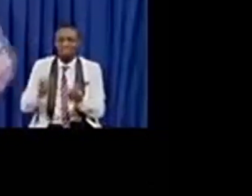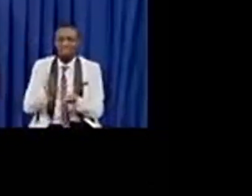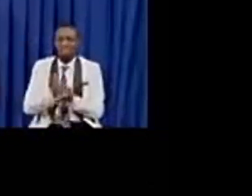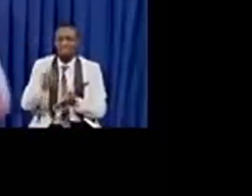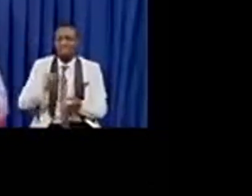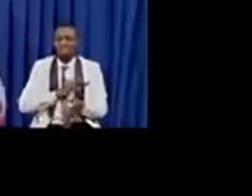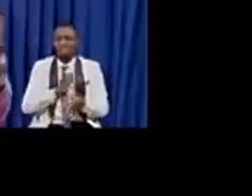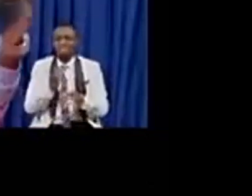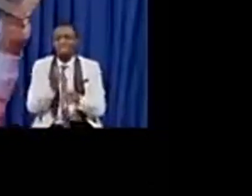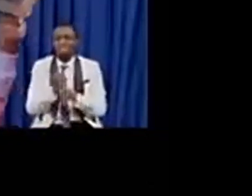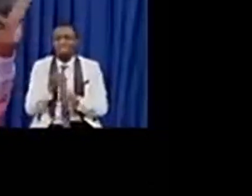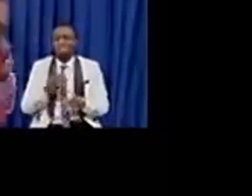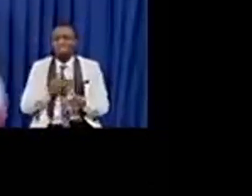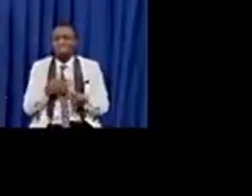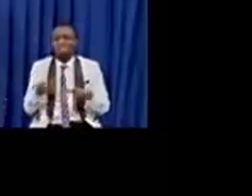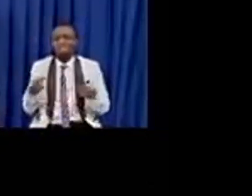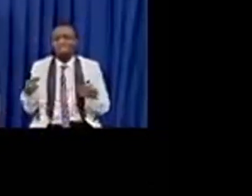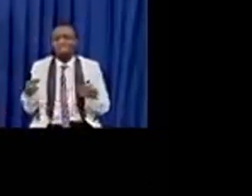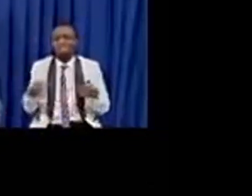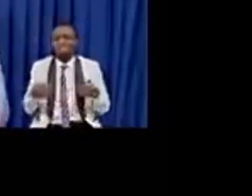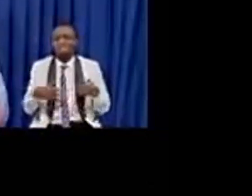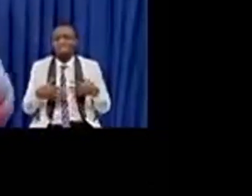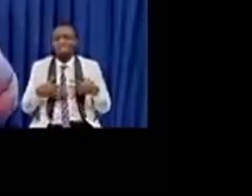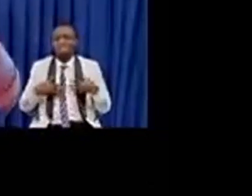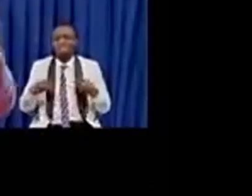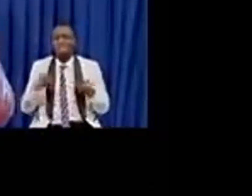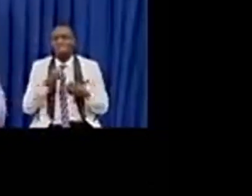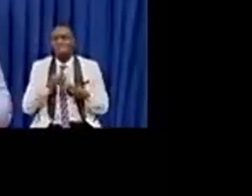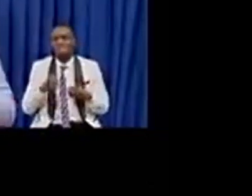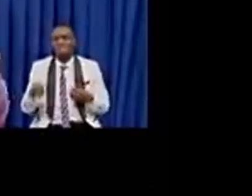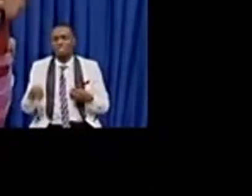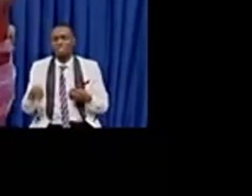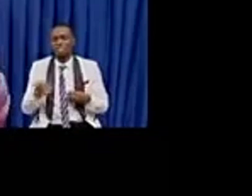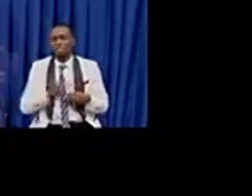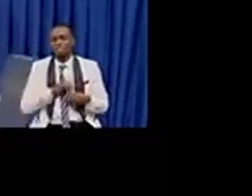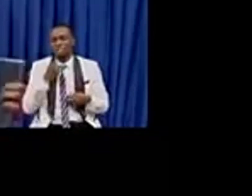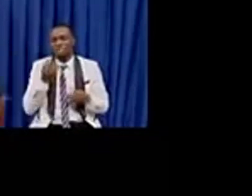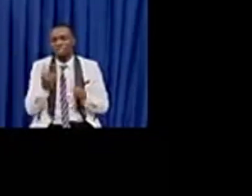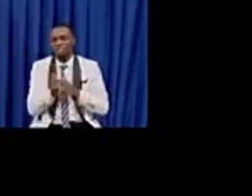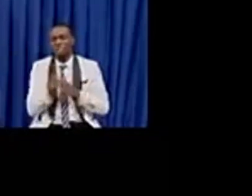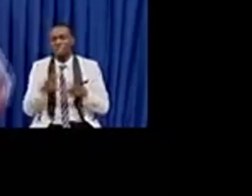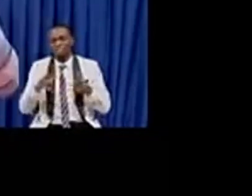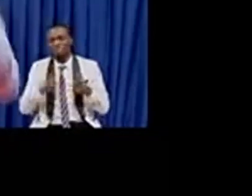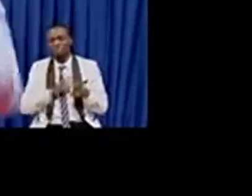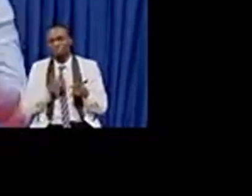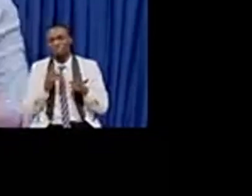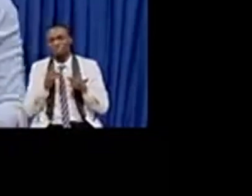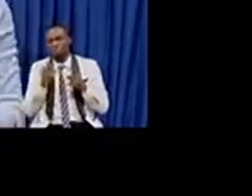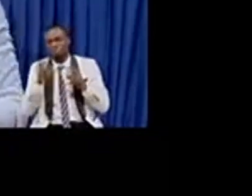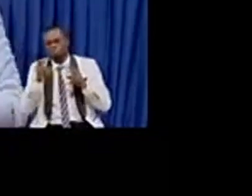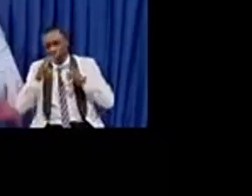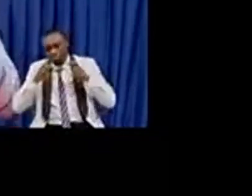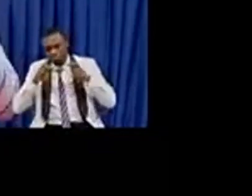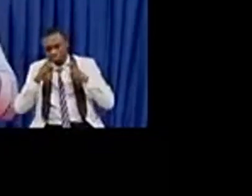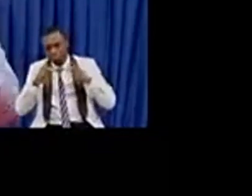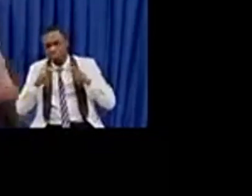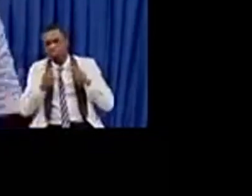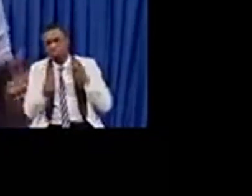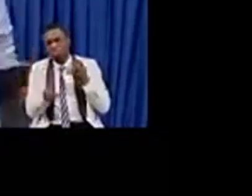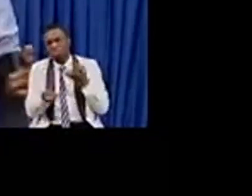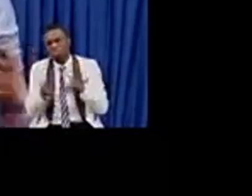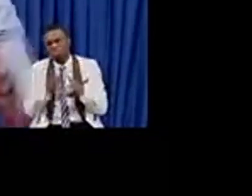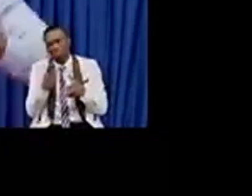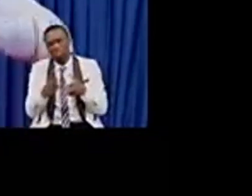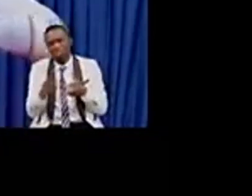healing. Yesterday, I said, no, let me wait so that I will confirm it if this is real. Yesterday evening, I